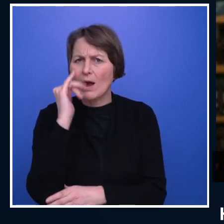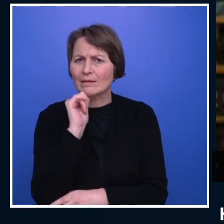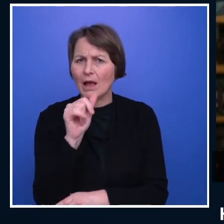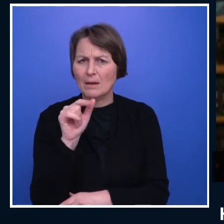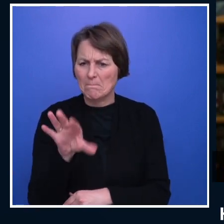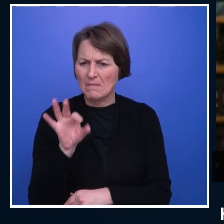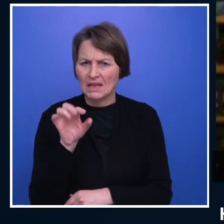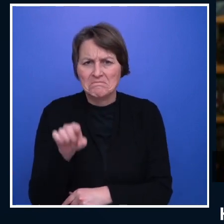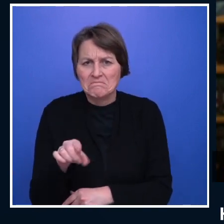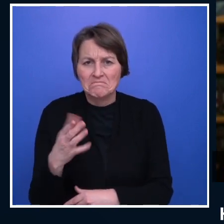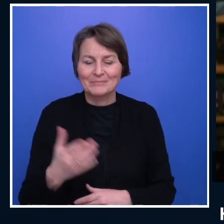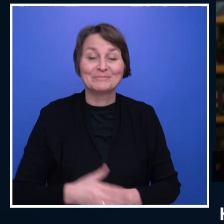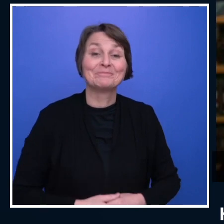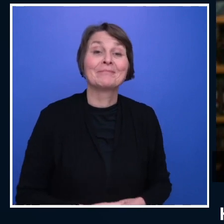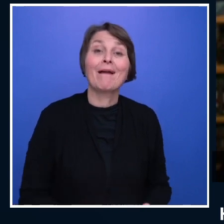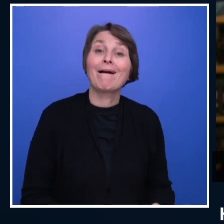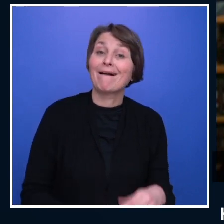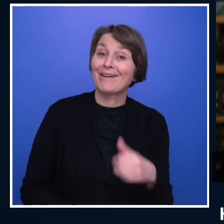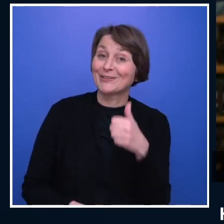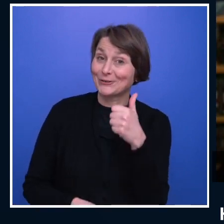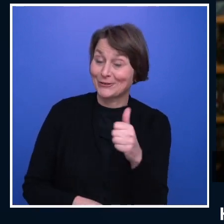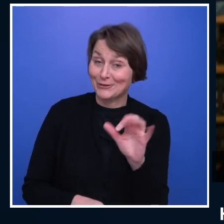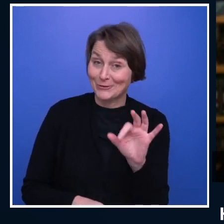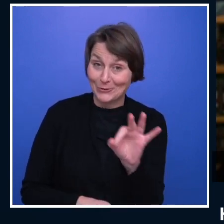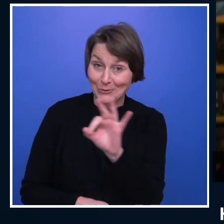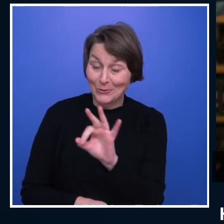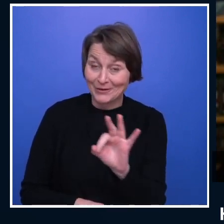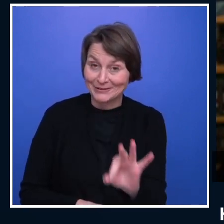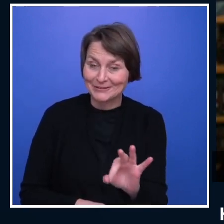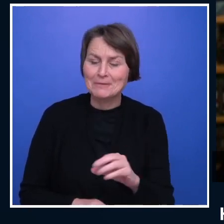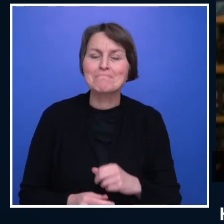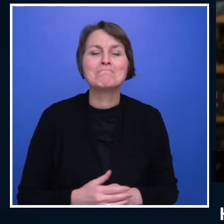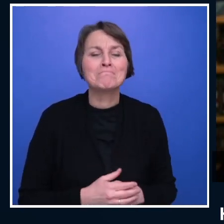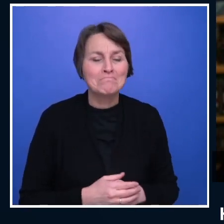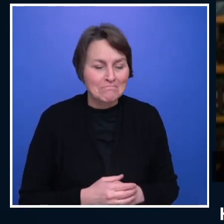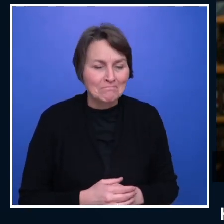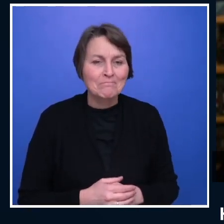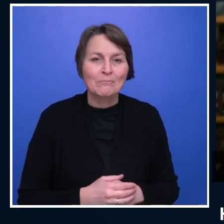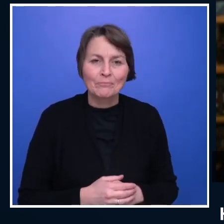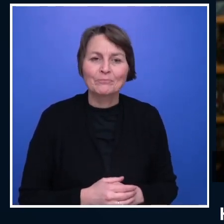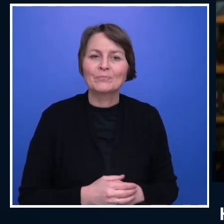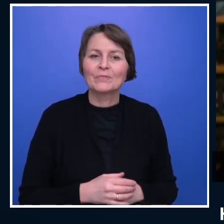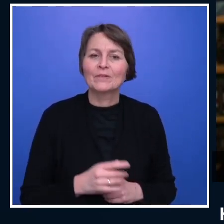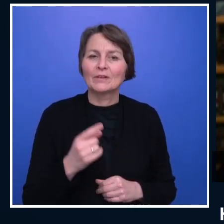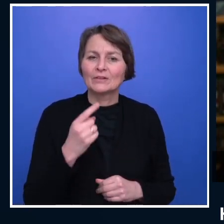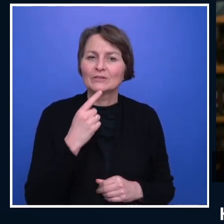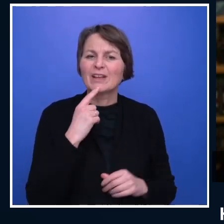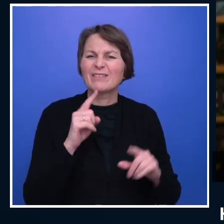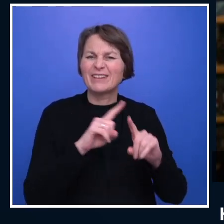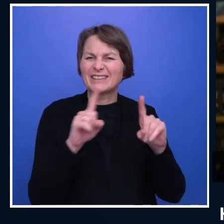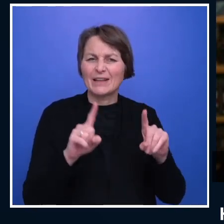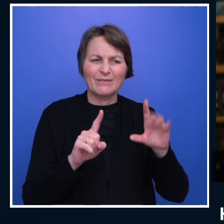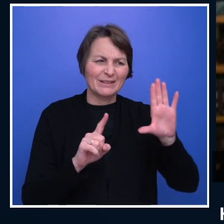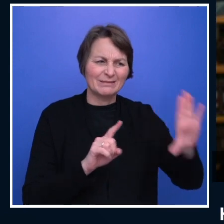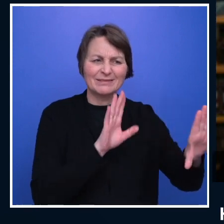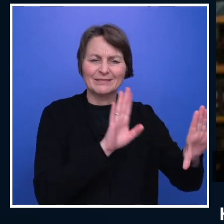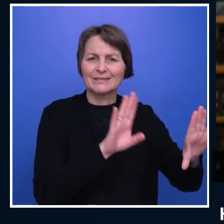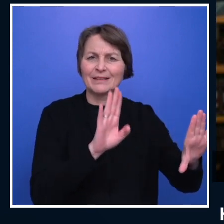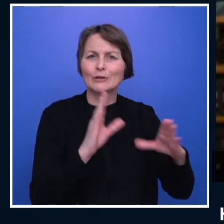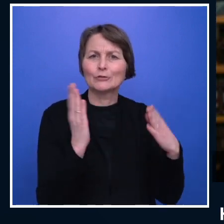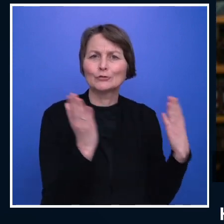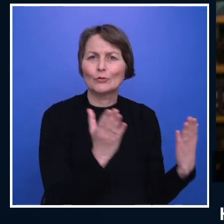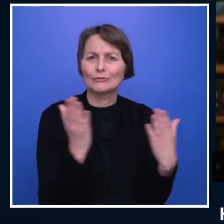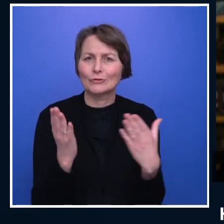app service, make an app service plan, there's Windows app service, Linux app service, and then Linux for containers,